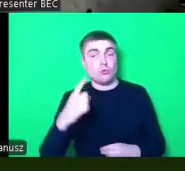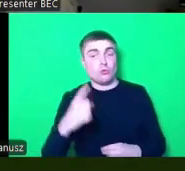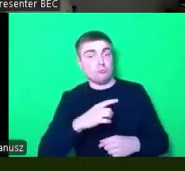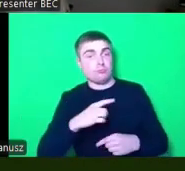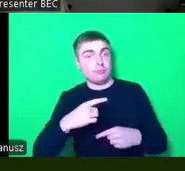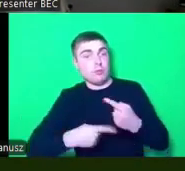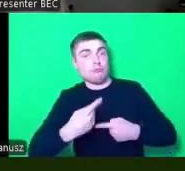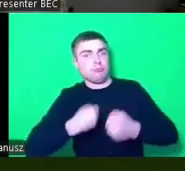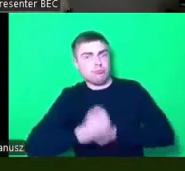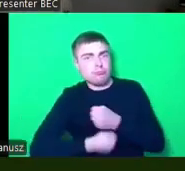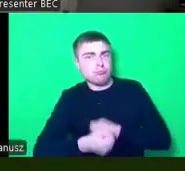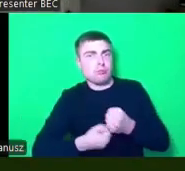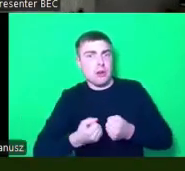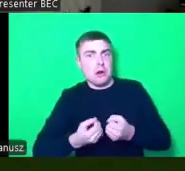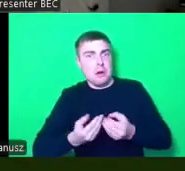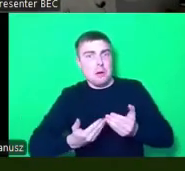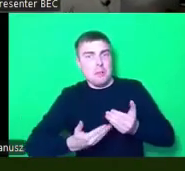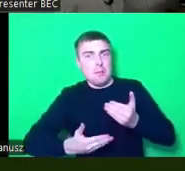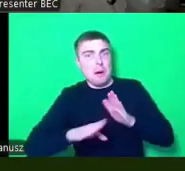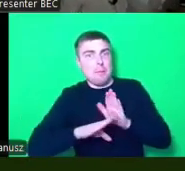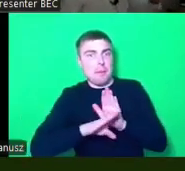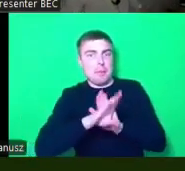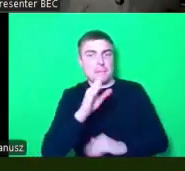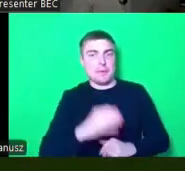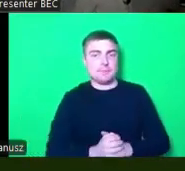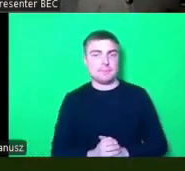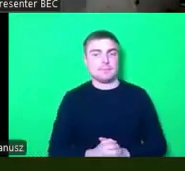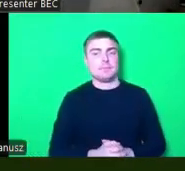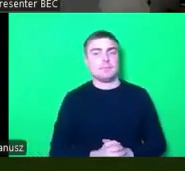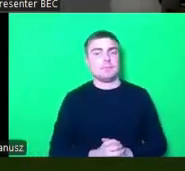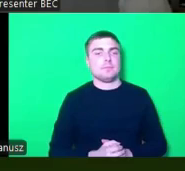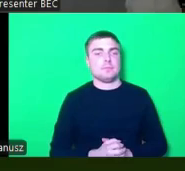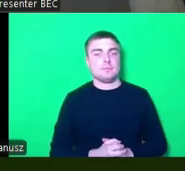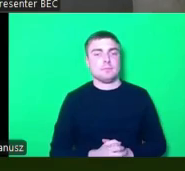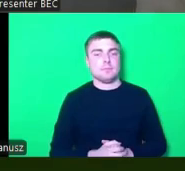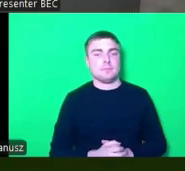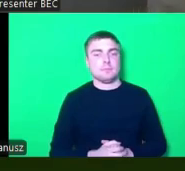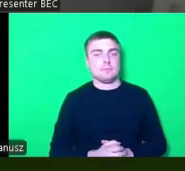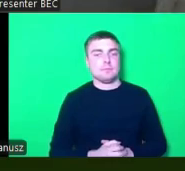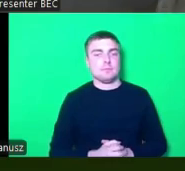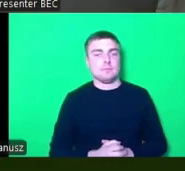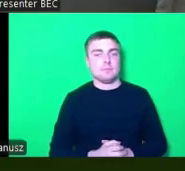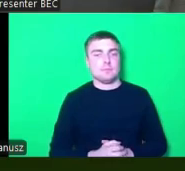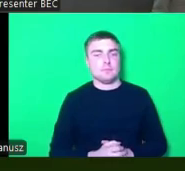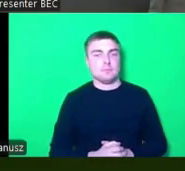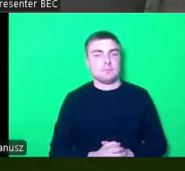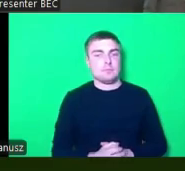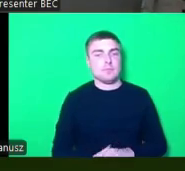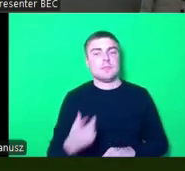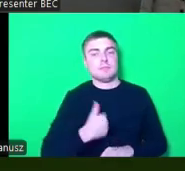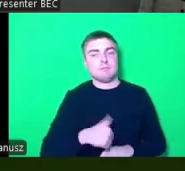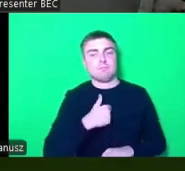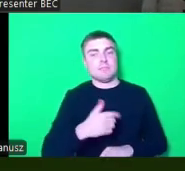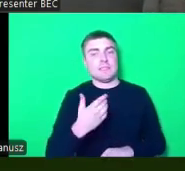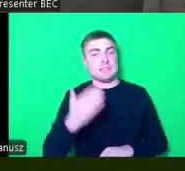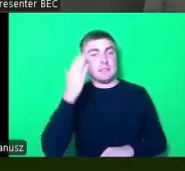see also that the uncertainty range is decreasing. So the more diversity you have in your system,